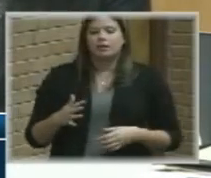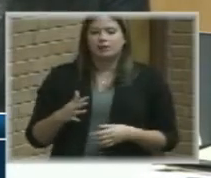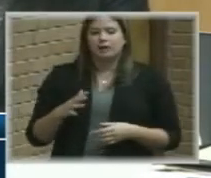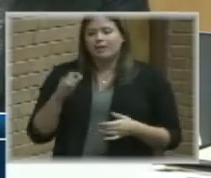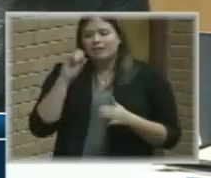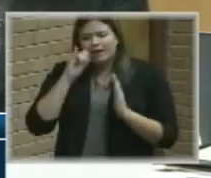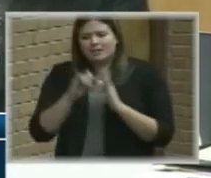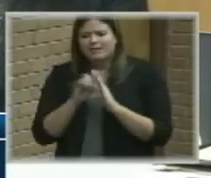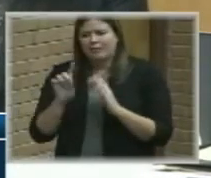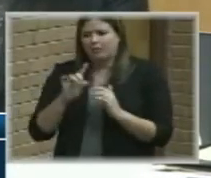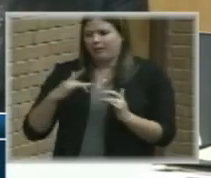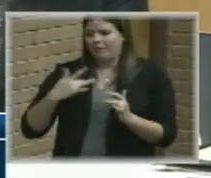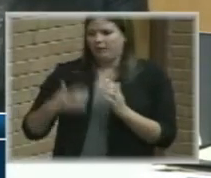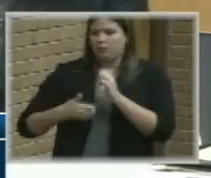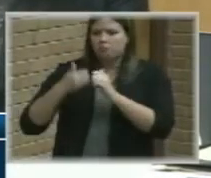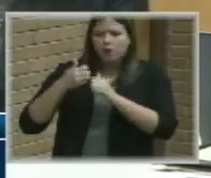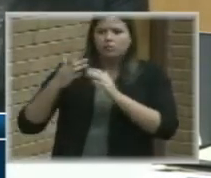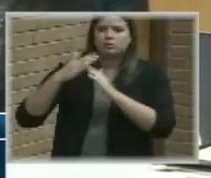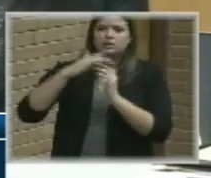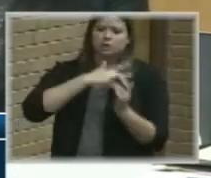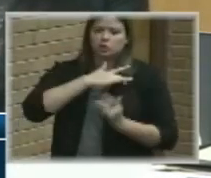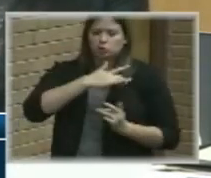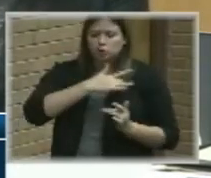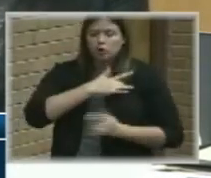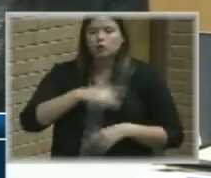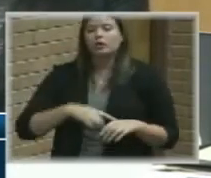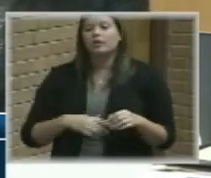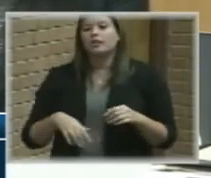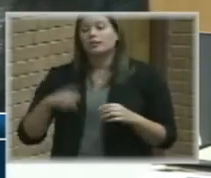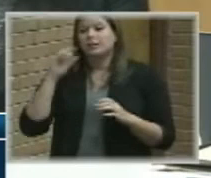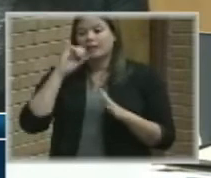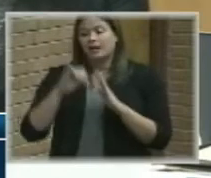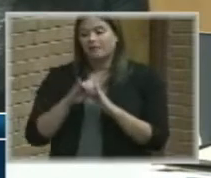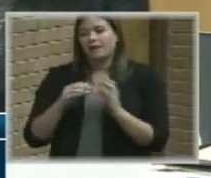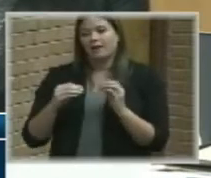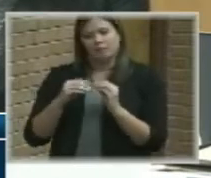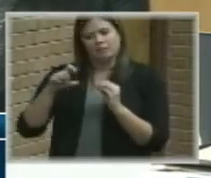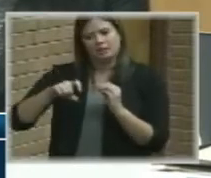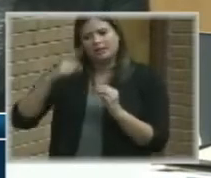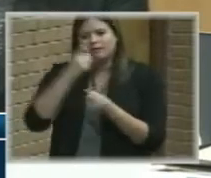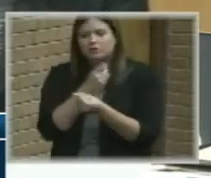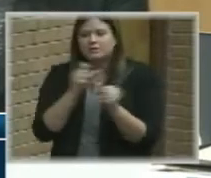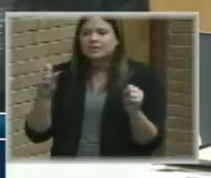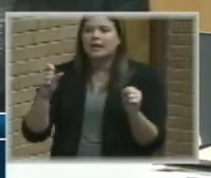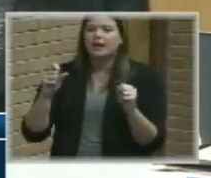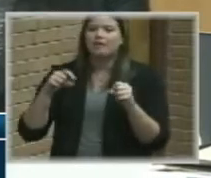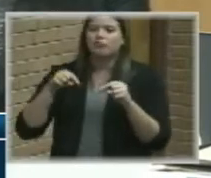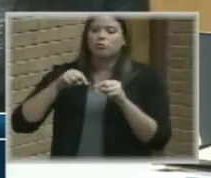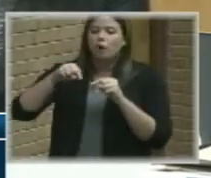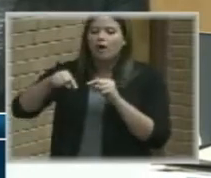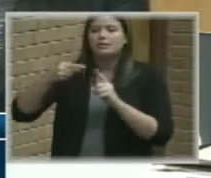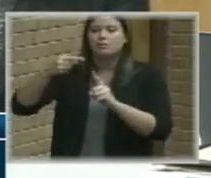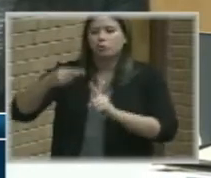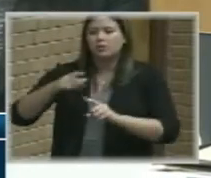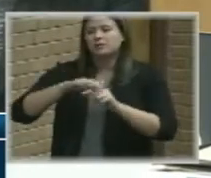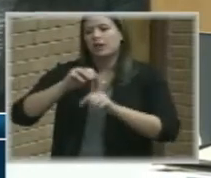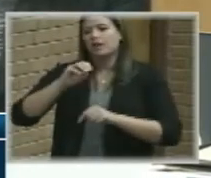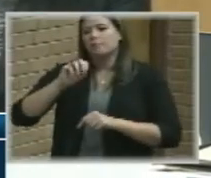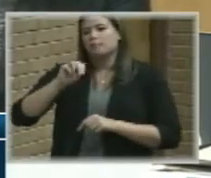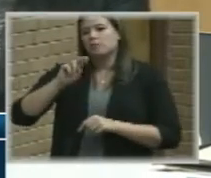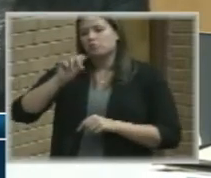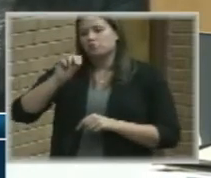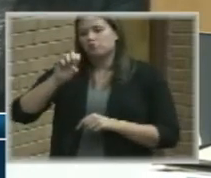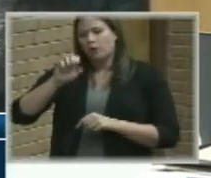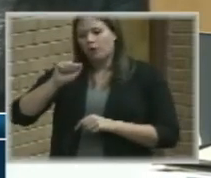of concern. There is an identified need for more safe crossing points along Monroe Avenue at entrances to